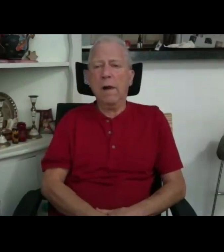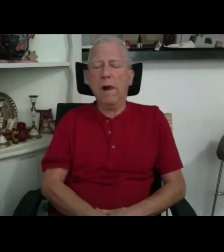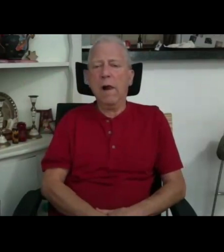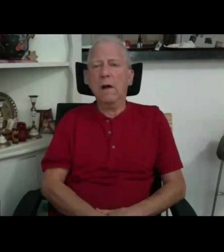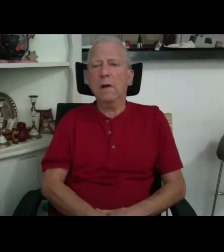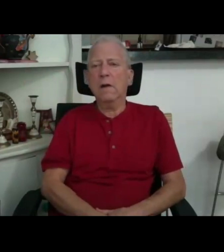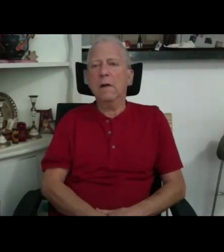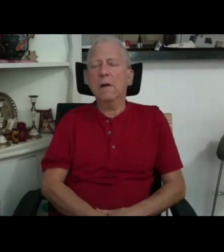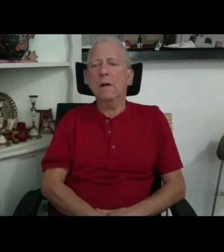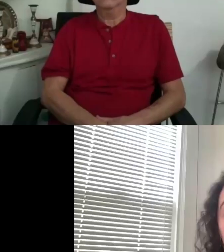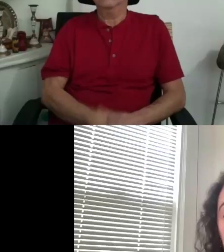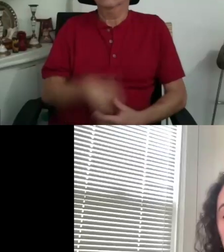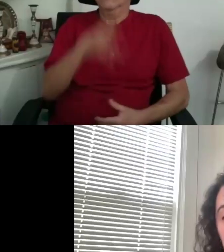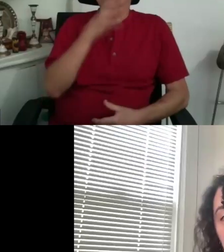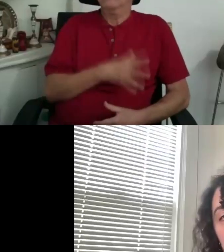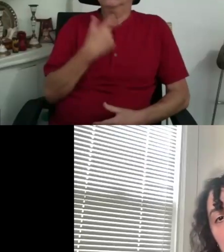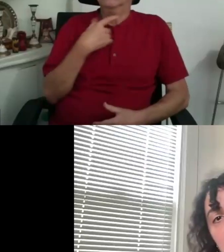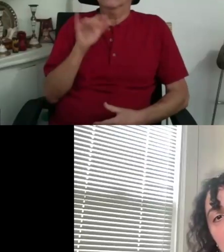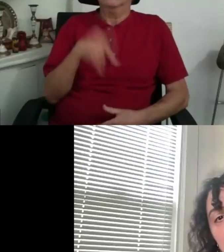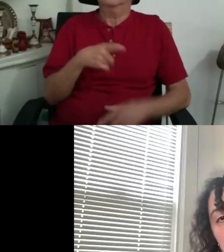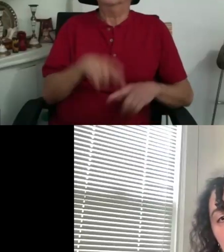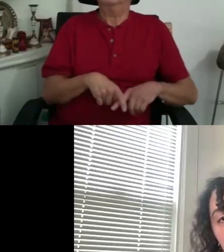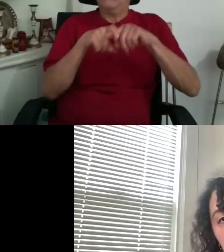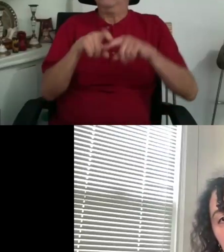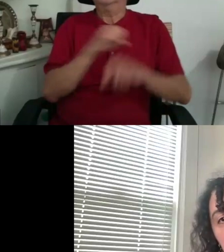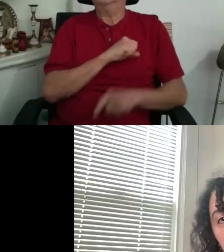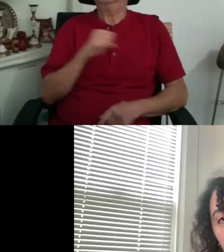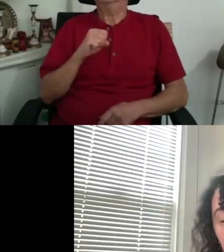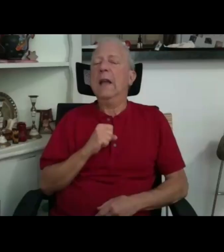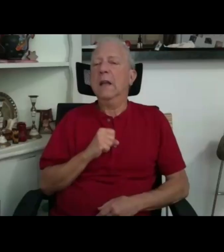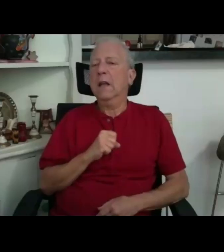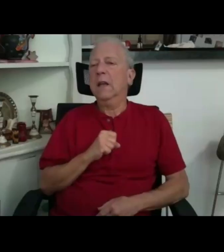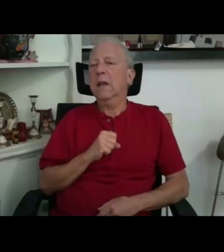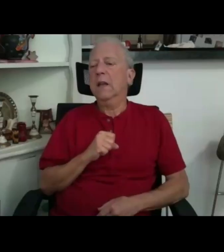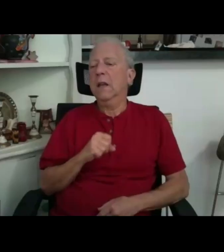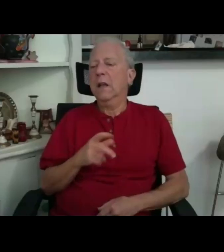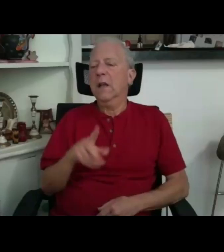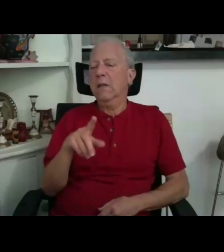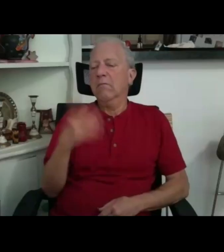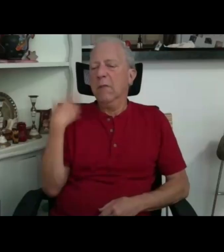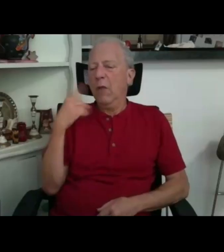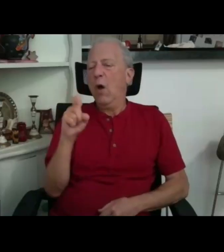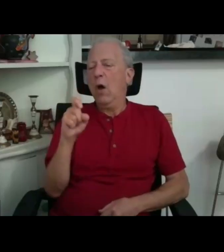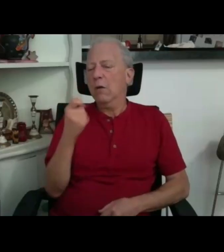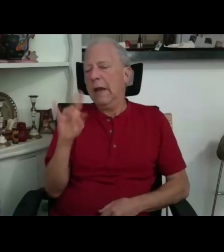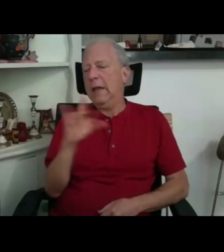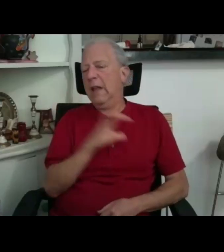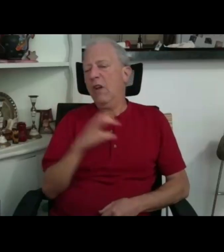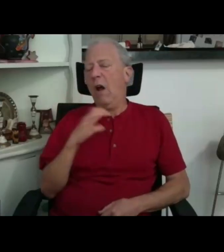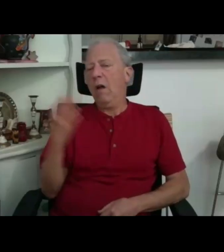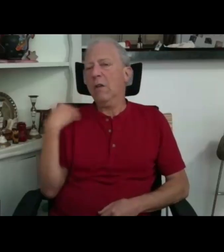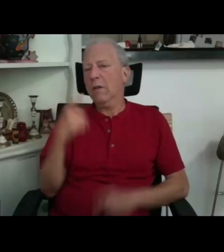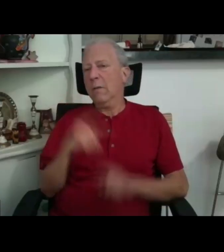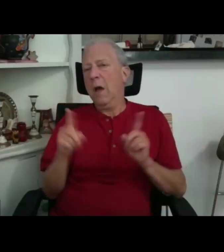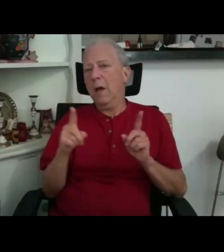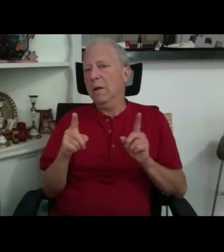So it has actually stalled in the Senate of the 118th Congress, but it's